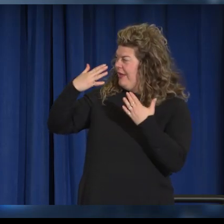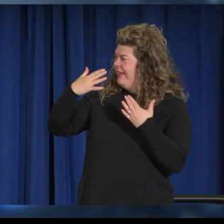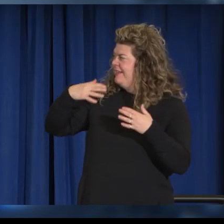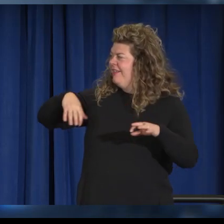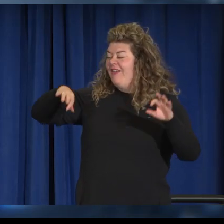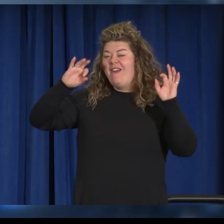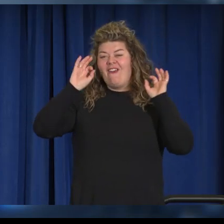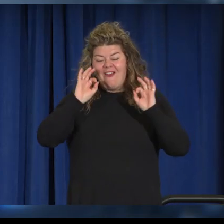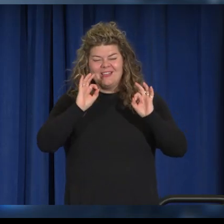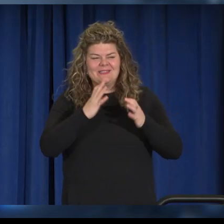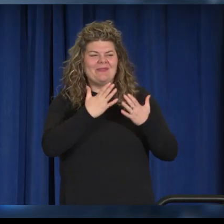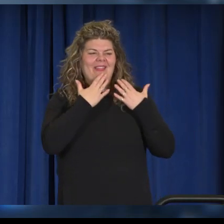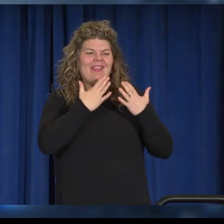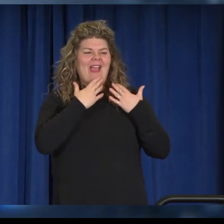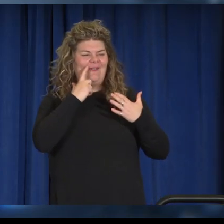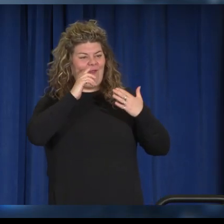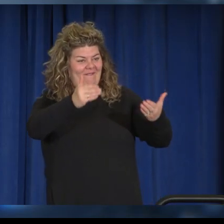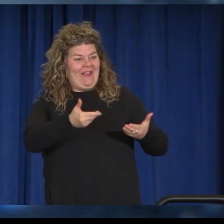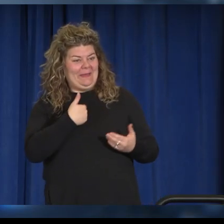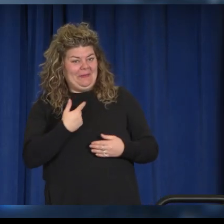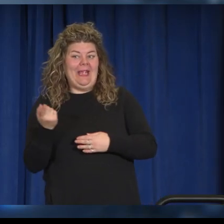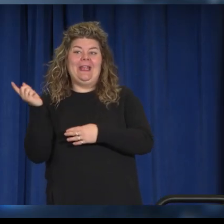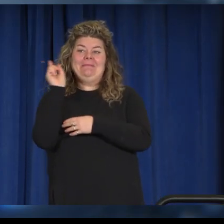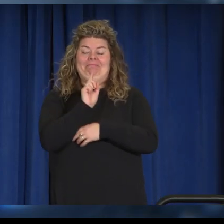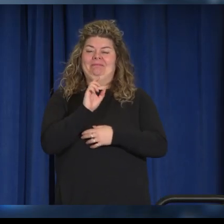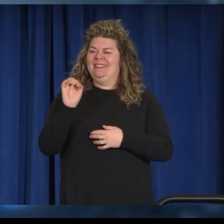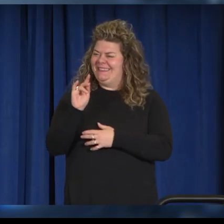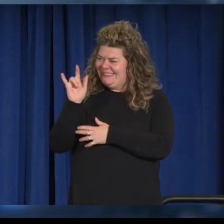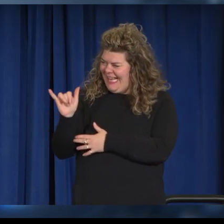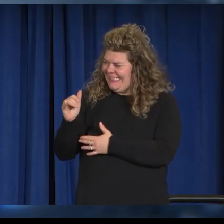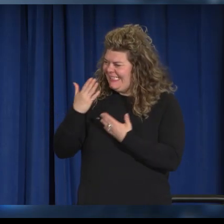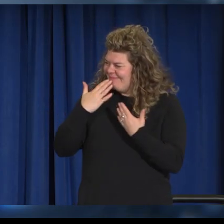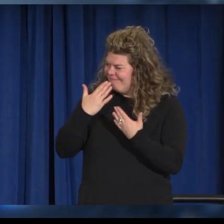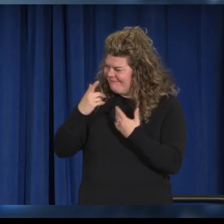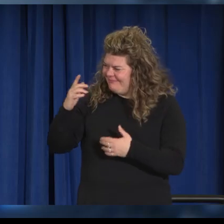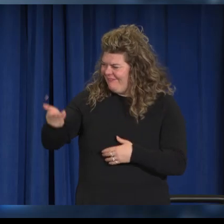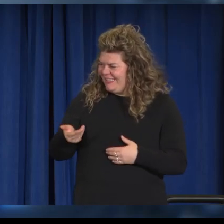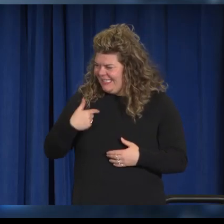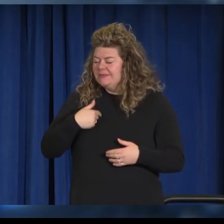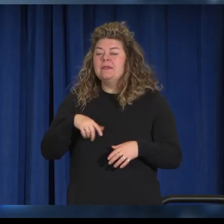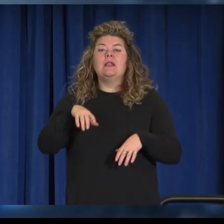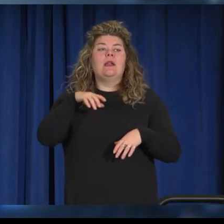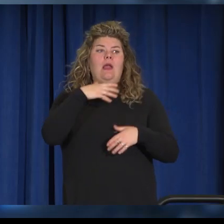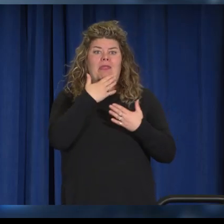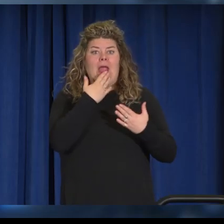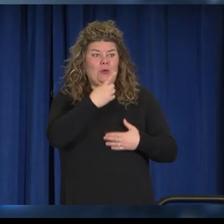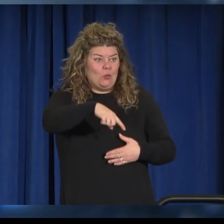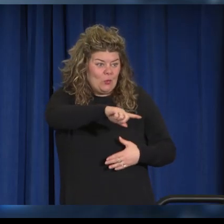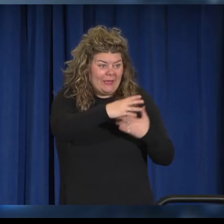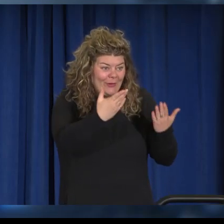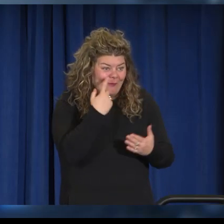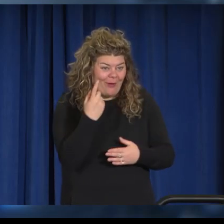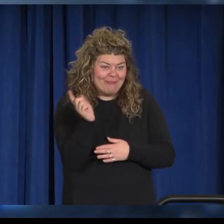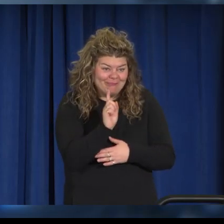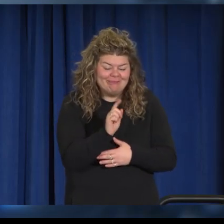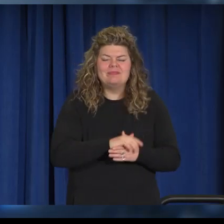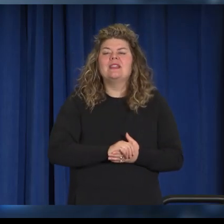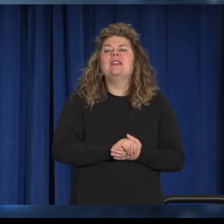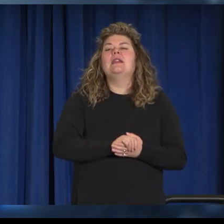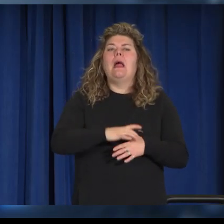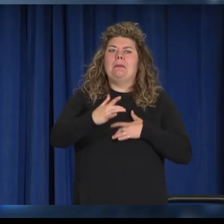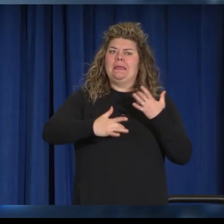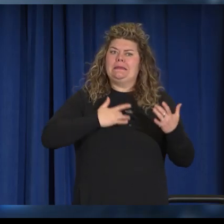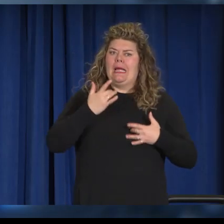Awesome. Thank you so much for having me here, Sandy, for the invitation, and thank you all for having me here this morning. Excited to be talking